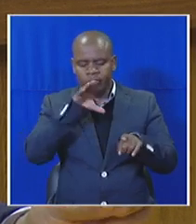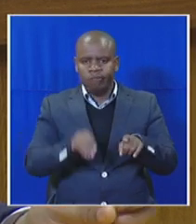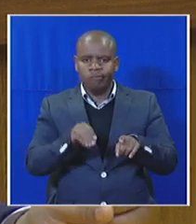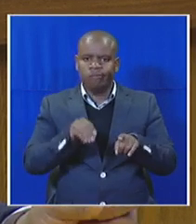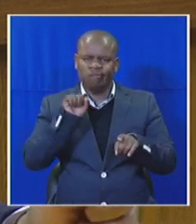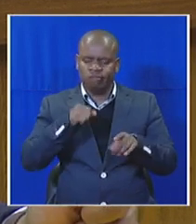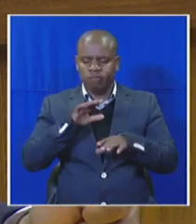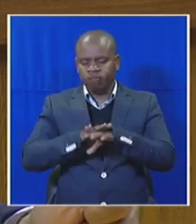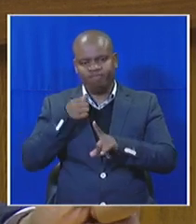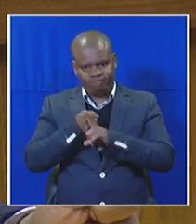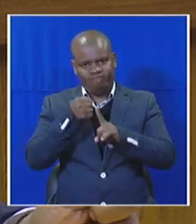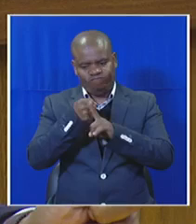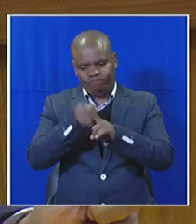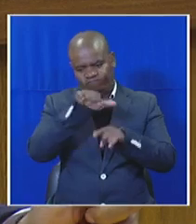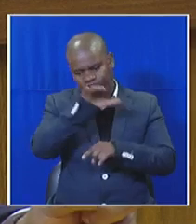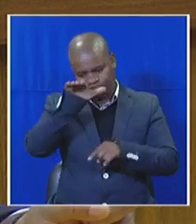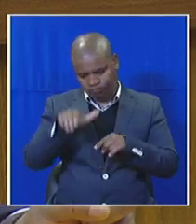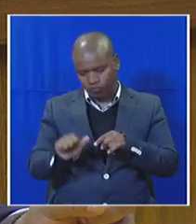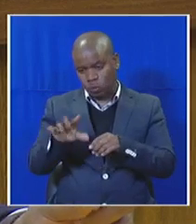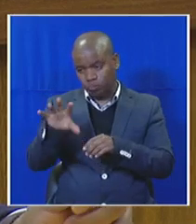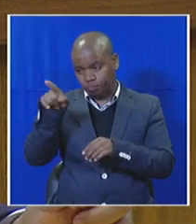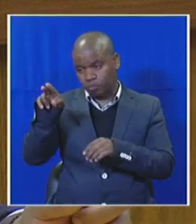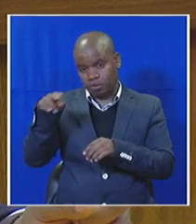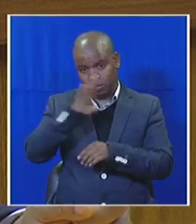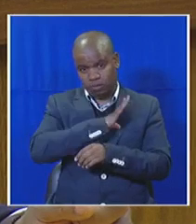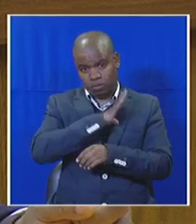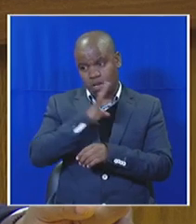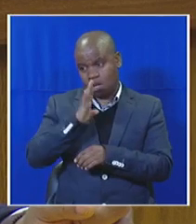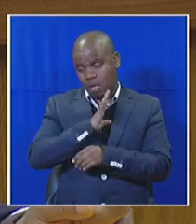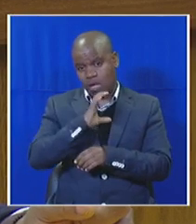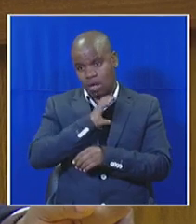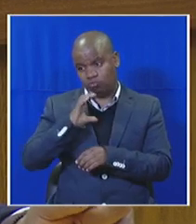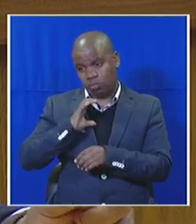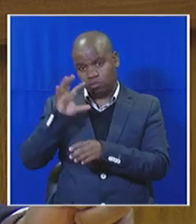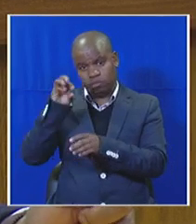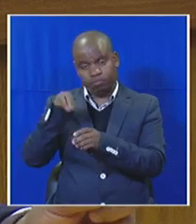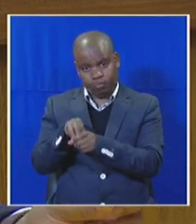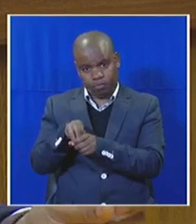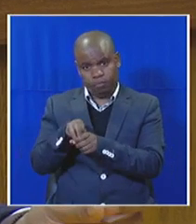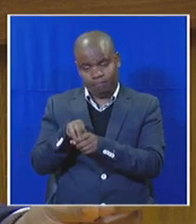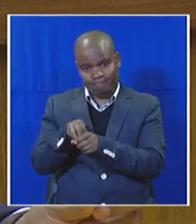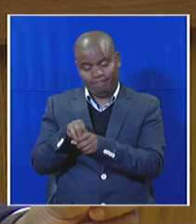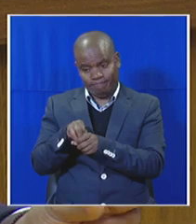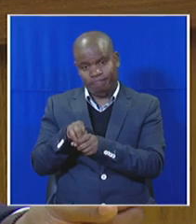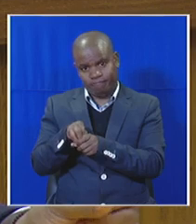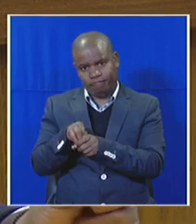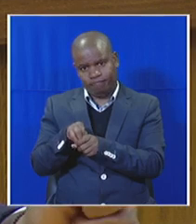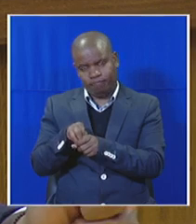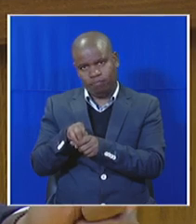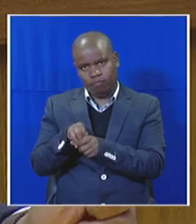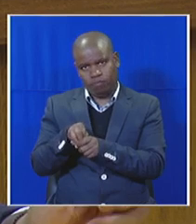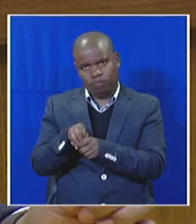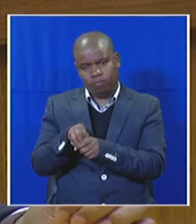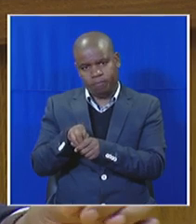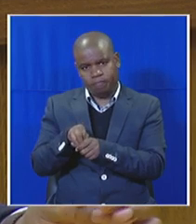we are fighting for Africa to be represented in the Security Council. Africa, which